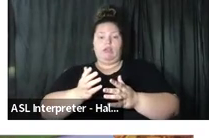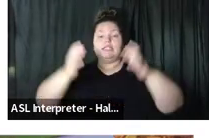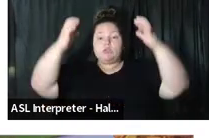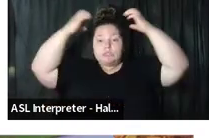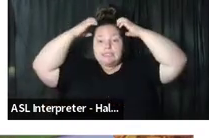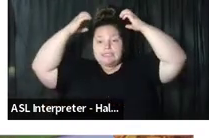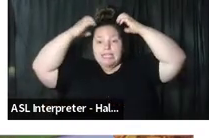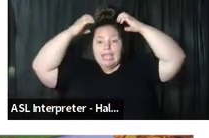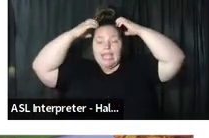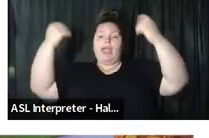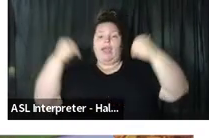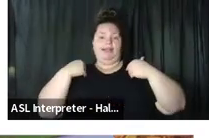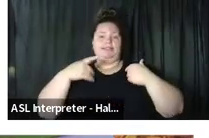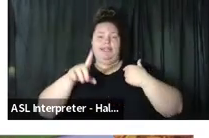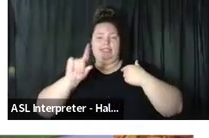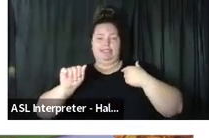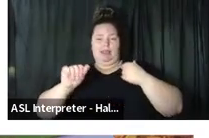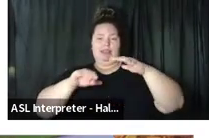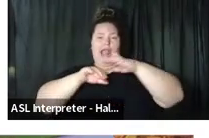a disability access